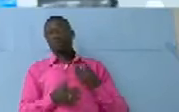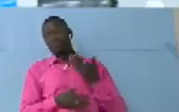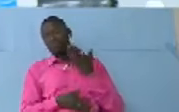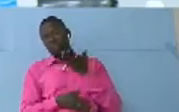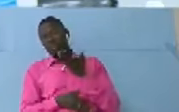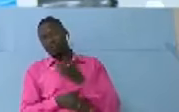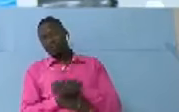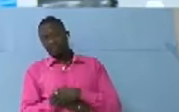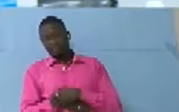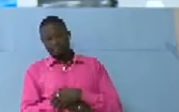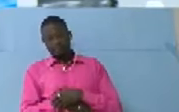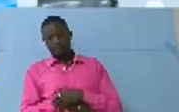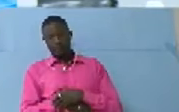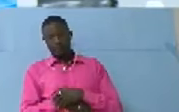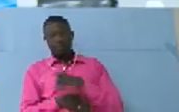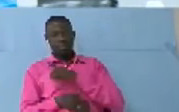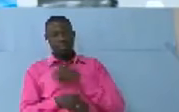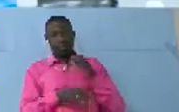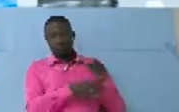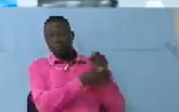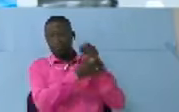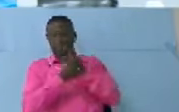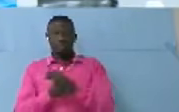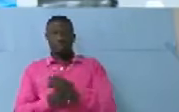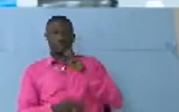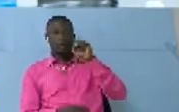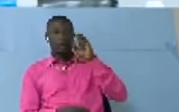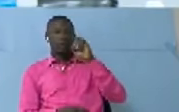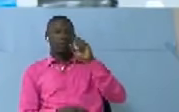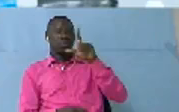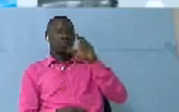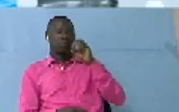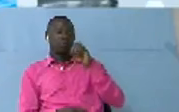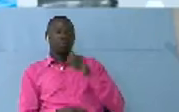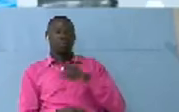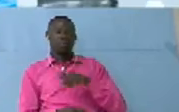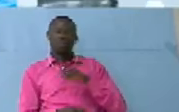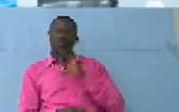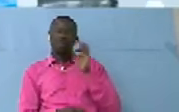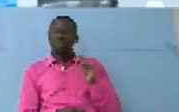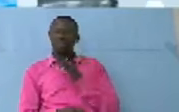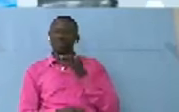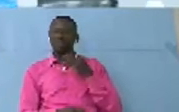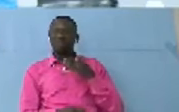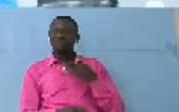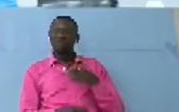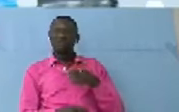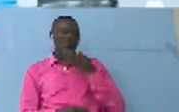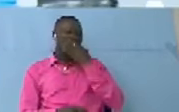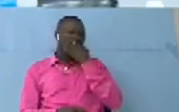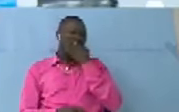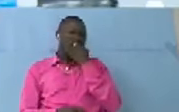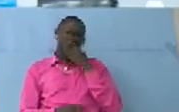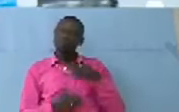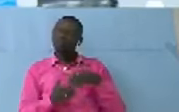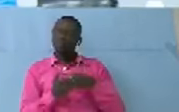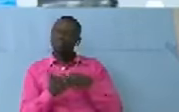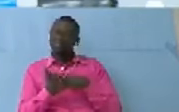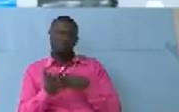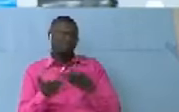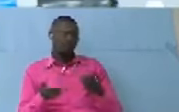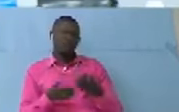So I was there. Yes, Solo Fena. They brought Solo. Solo Batarim Baki. Solo was very weak. A Kabina Dunta. When